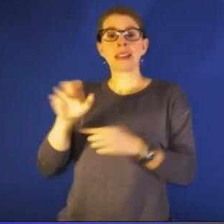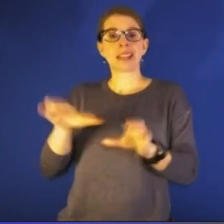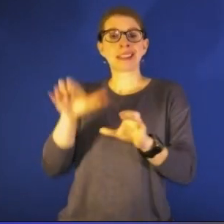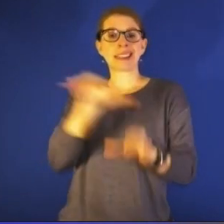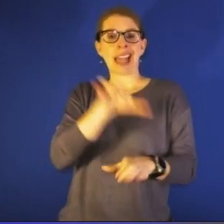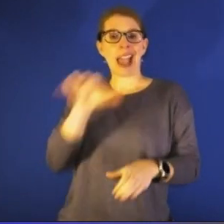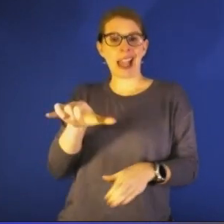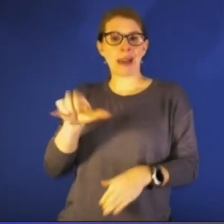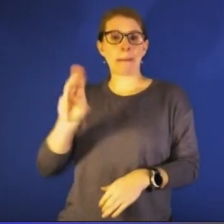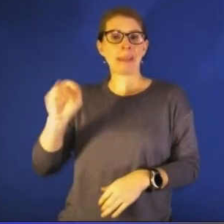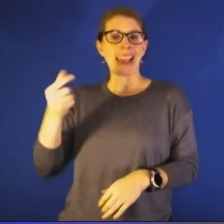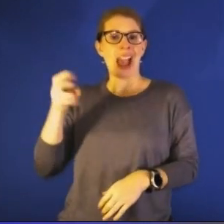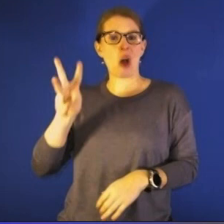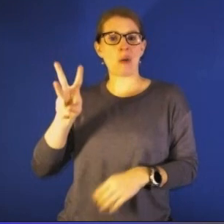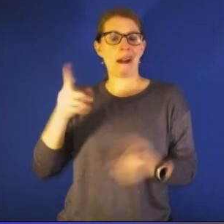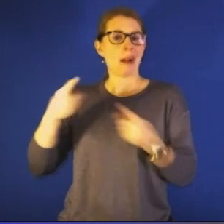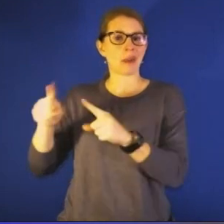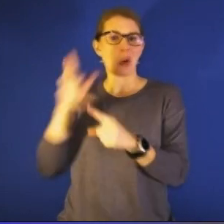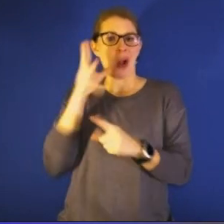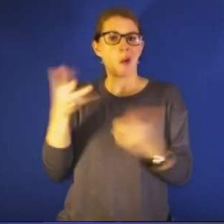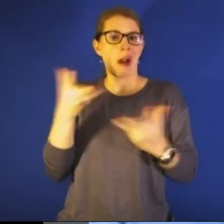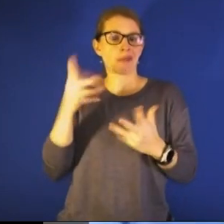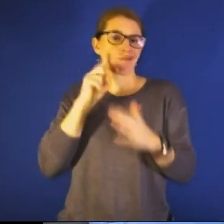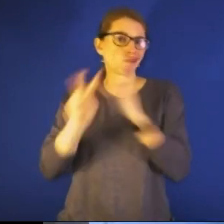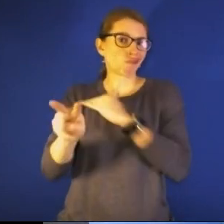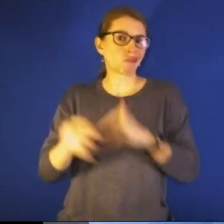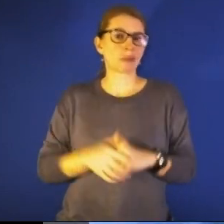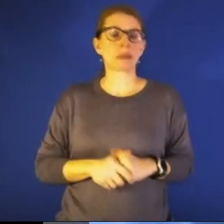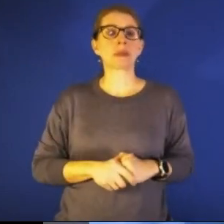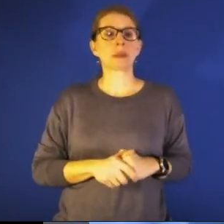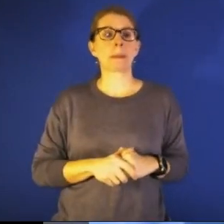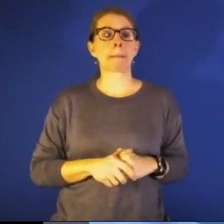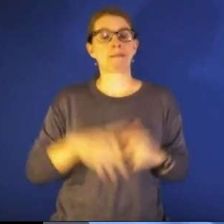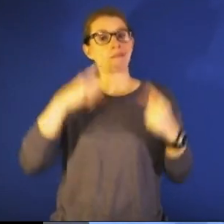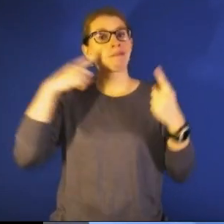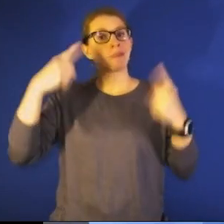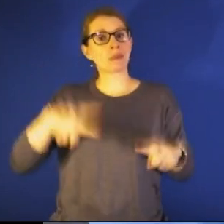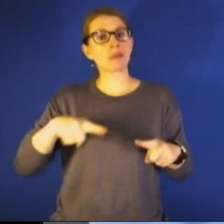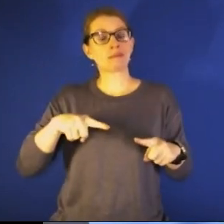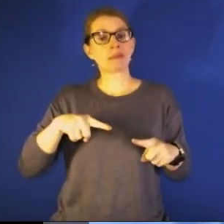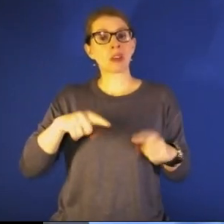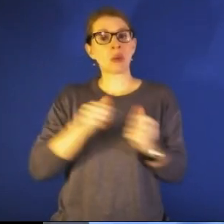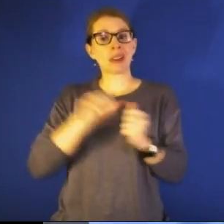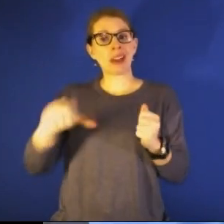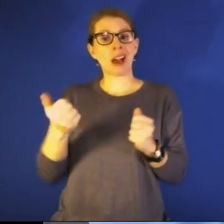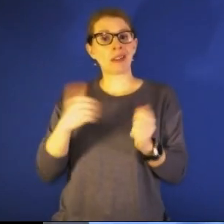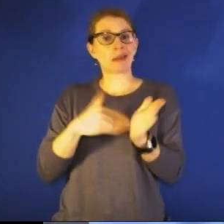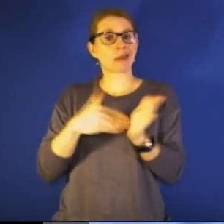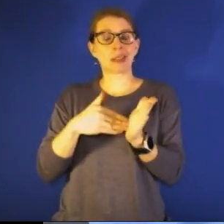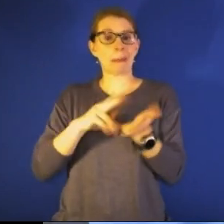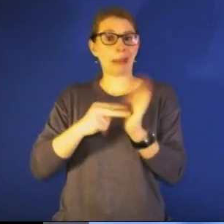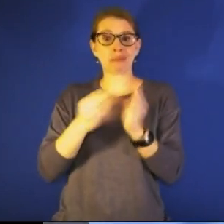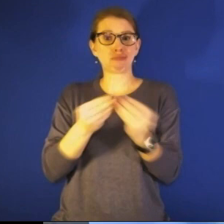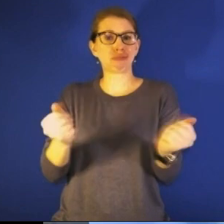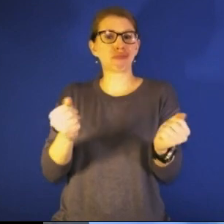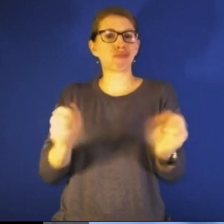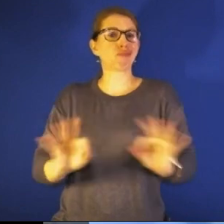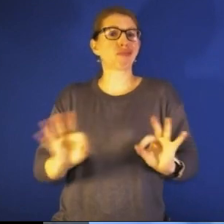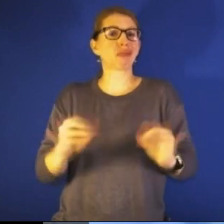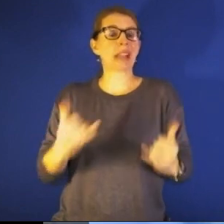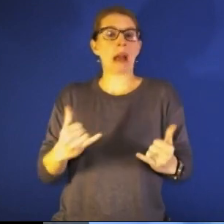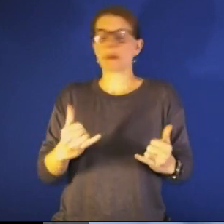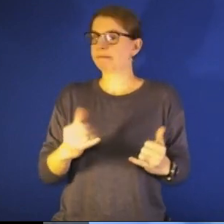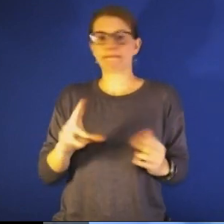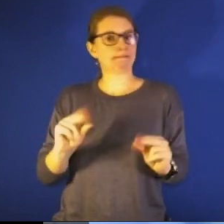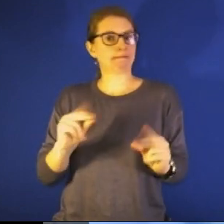think is going to happen? Sure, I agree with Dr. Schrimsher that we're not out of the woods yet. We're very